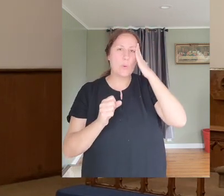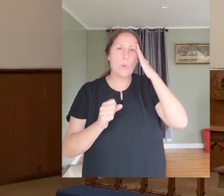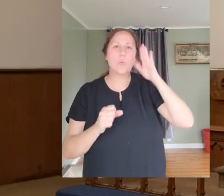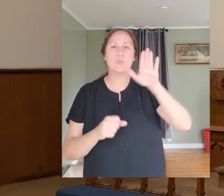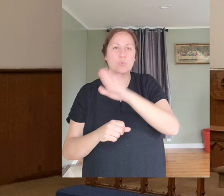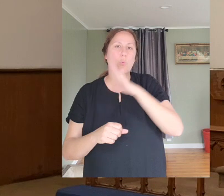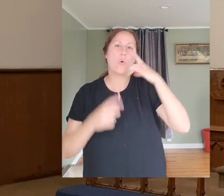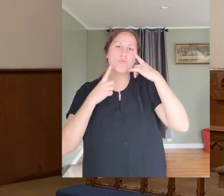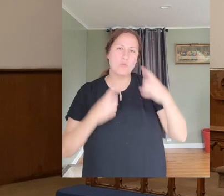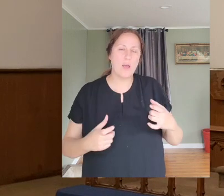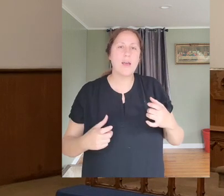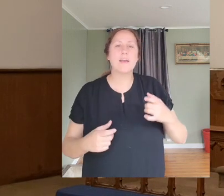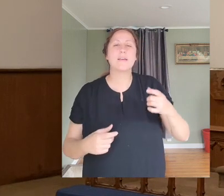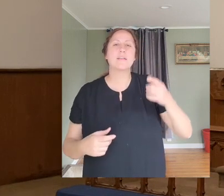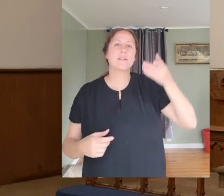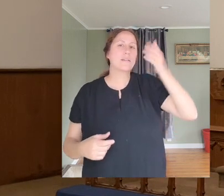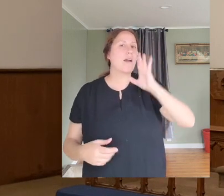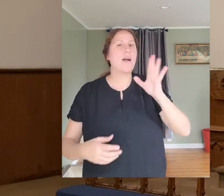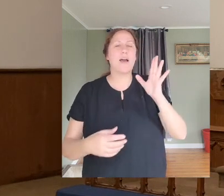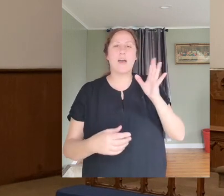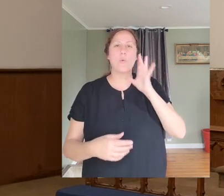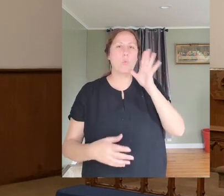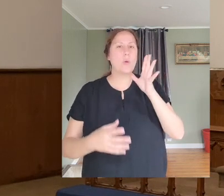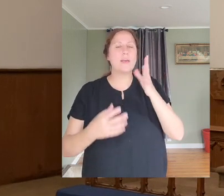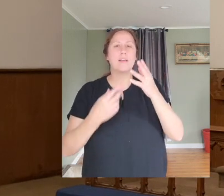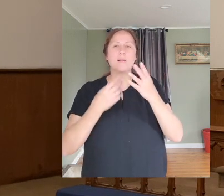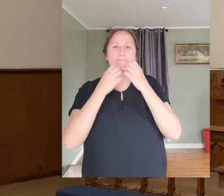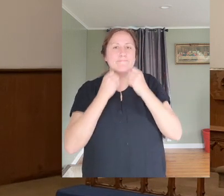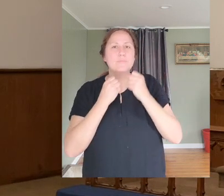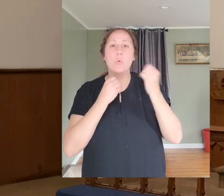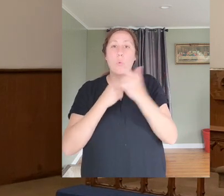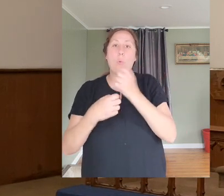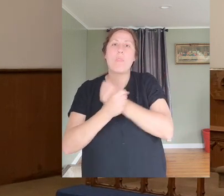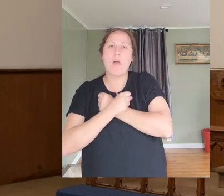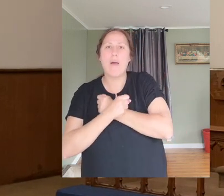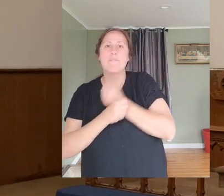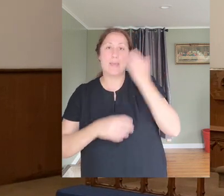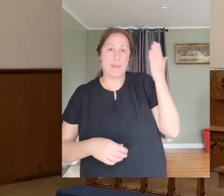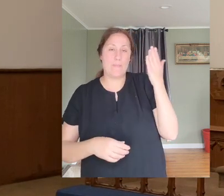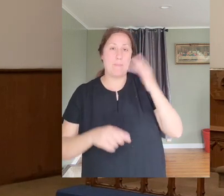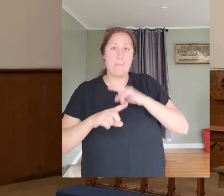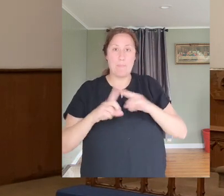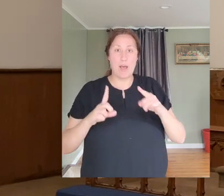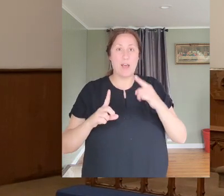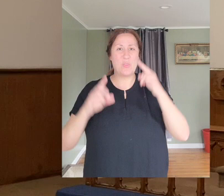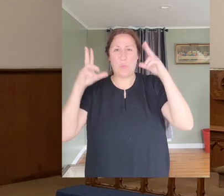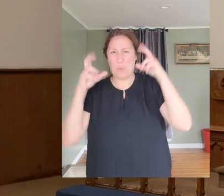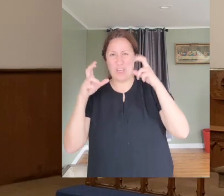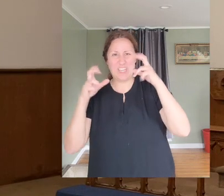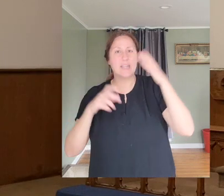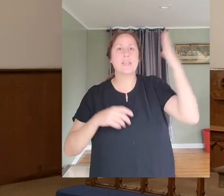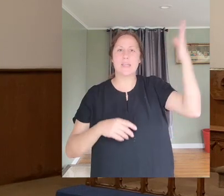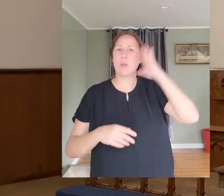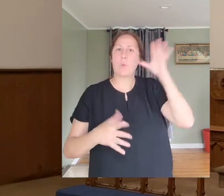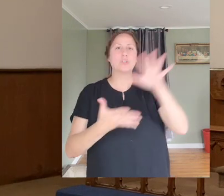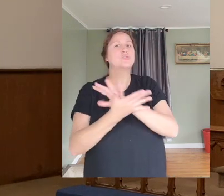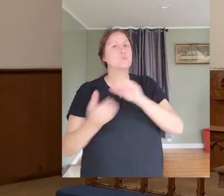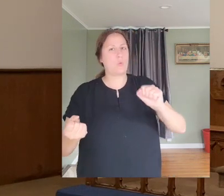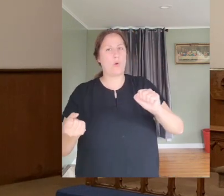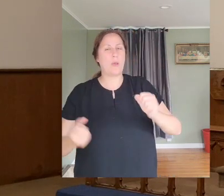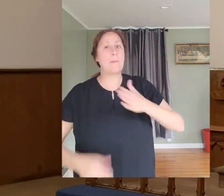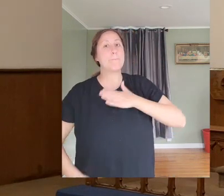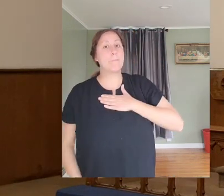him. But all the wicked he will destroy. But my mouth shall speak the praise of the